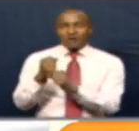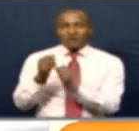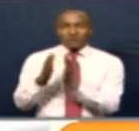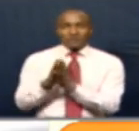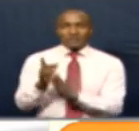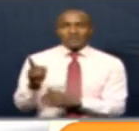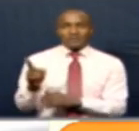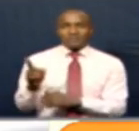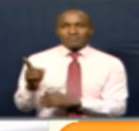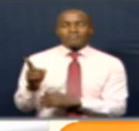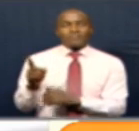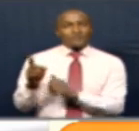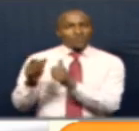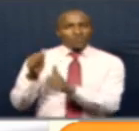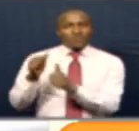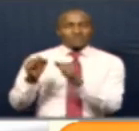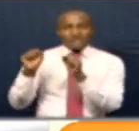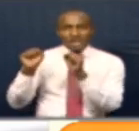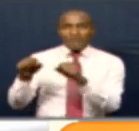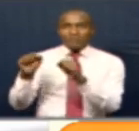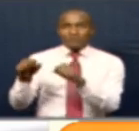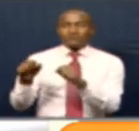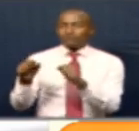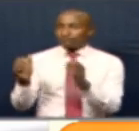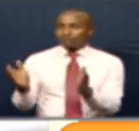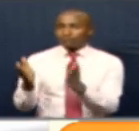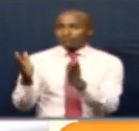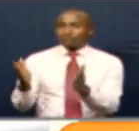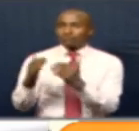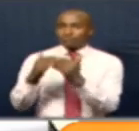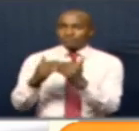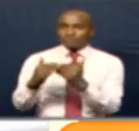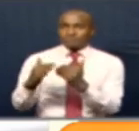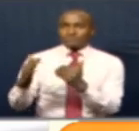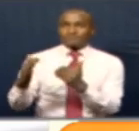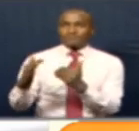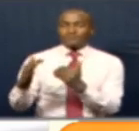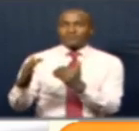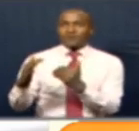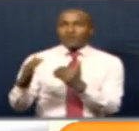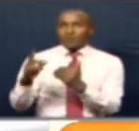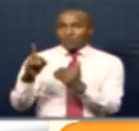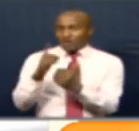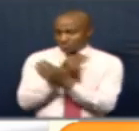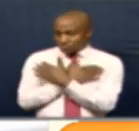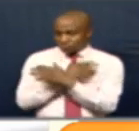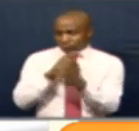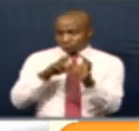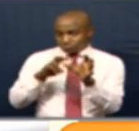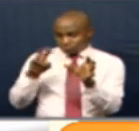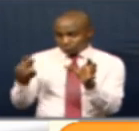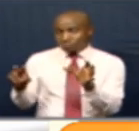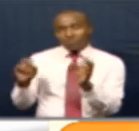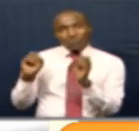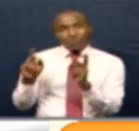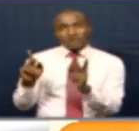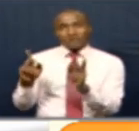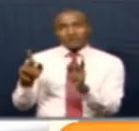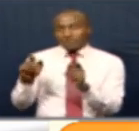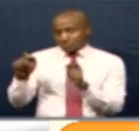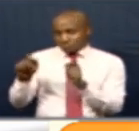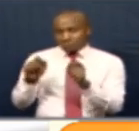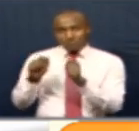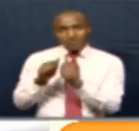is able and capable to carry on where one of their colleagues left off. And he has managed well, I would